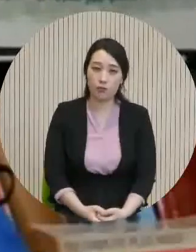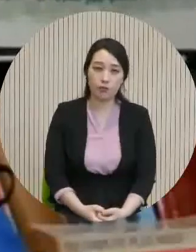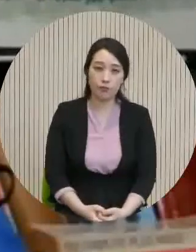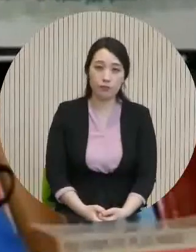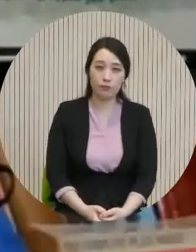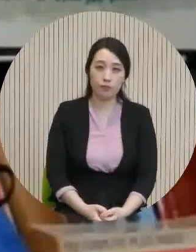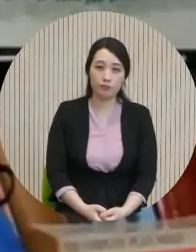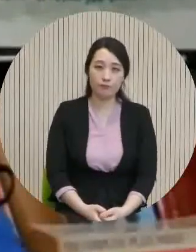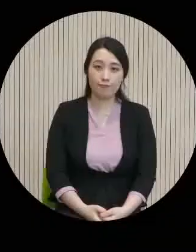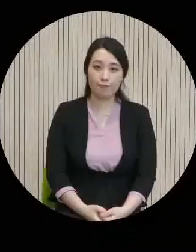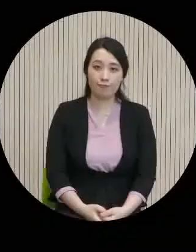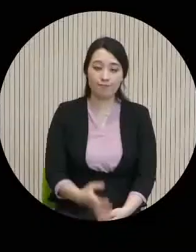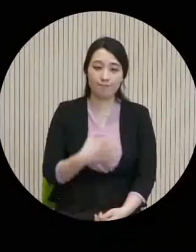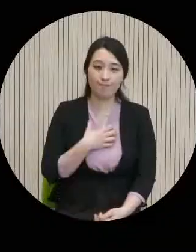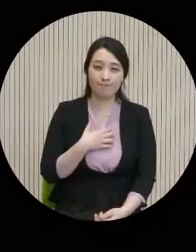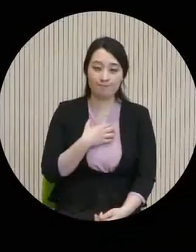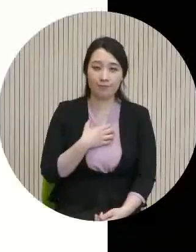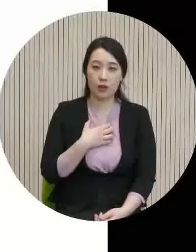my slides.